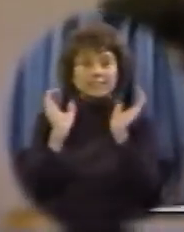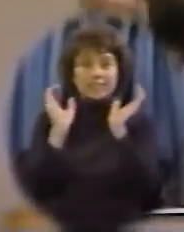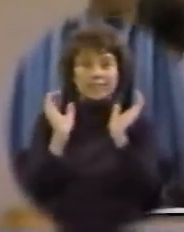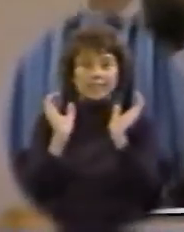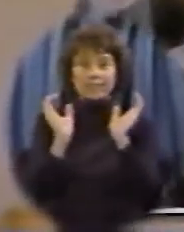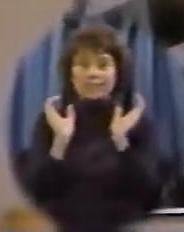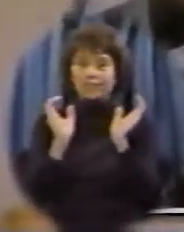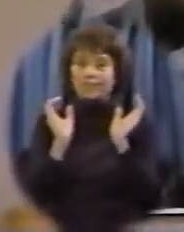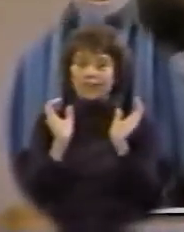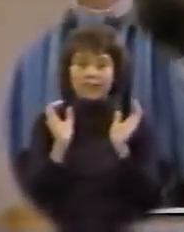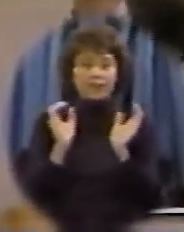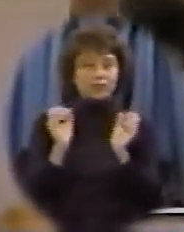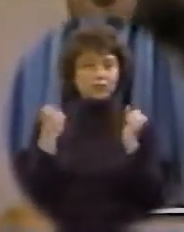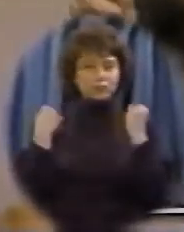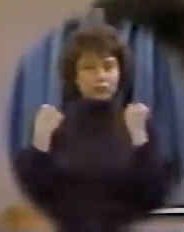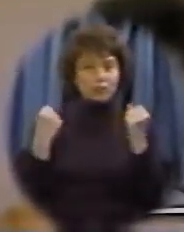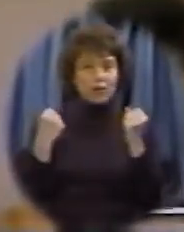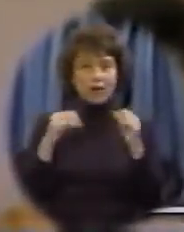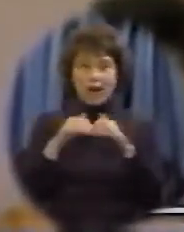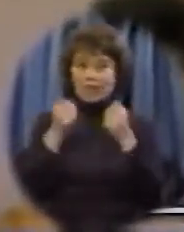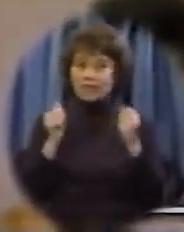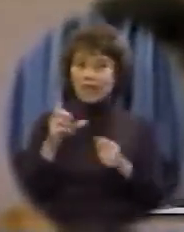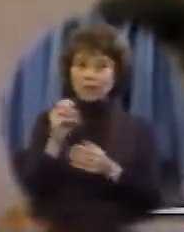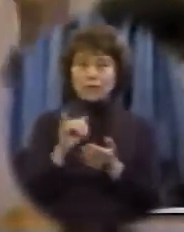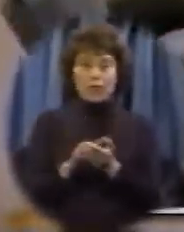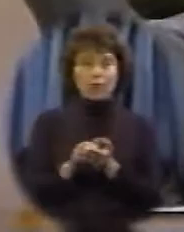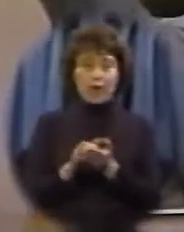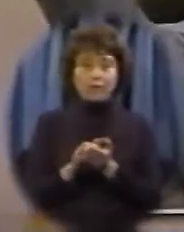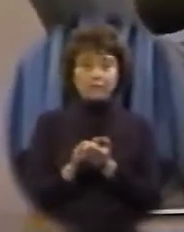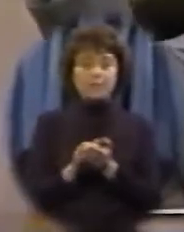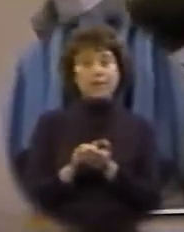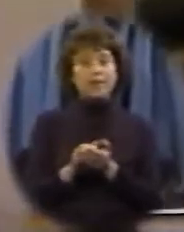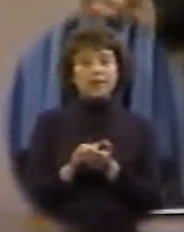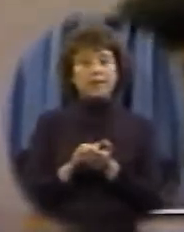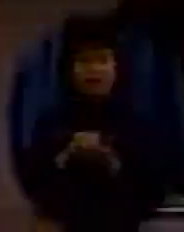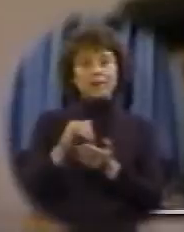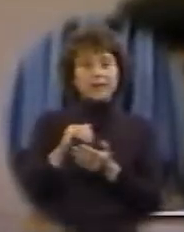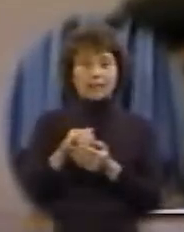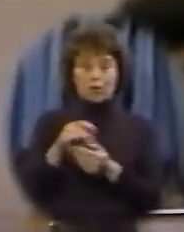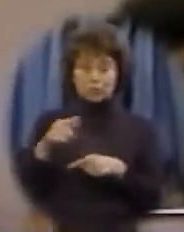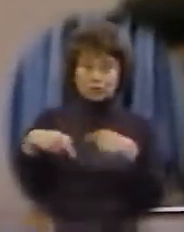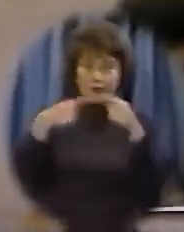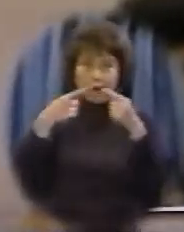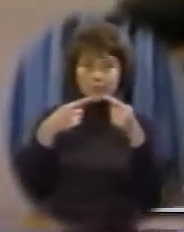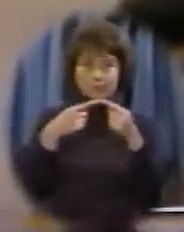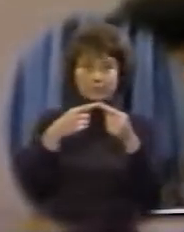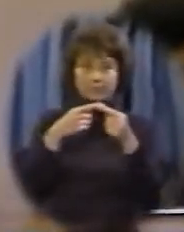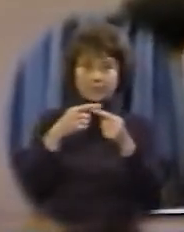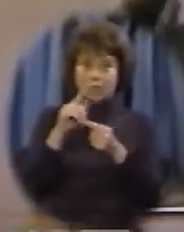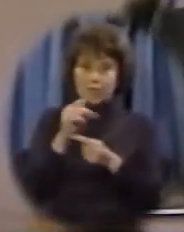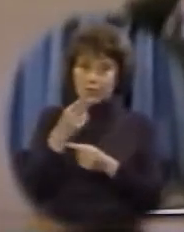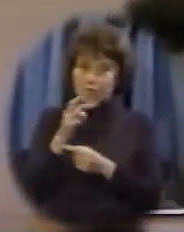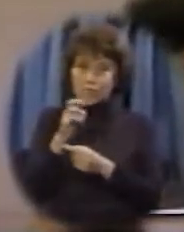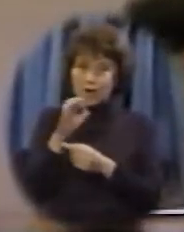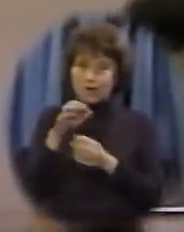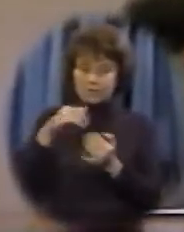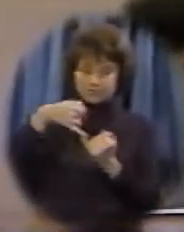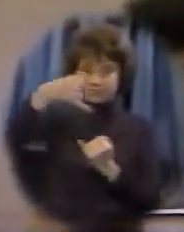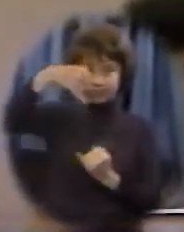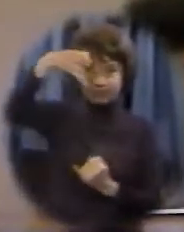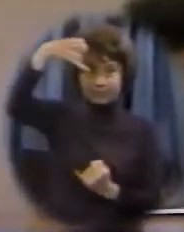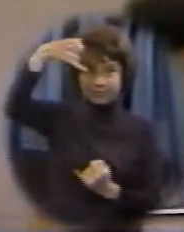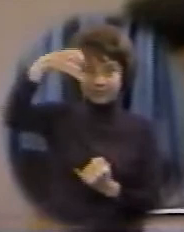engineering feat equal to the building of the pyramids of Egypt. How does he do it? He goes up and puts on a thread, comes down, hooks it on the shell, goes up and hooks on